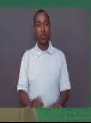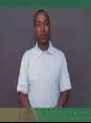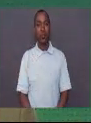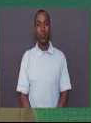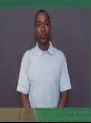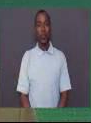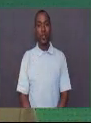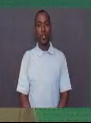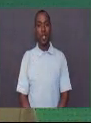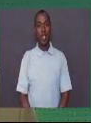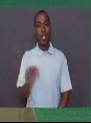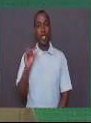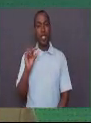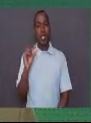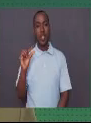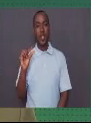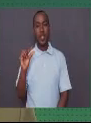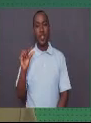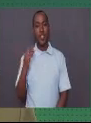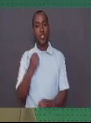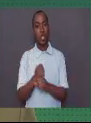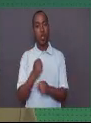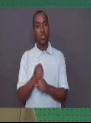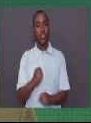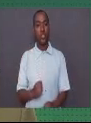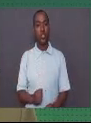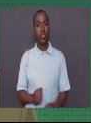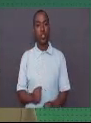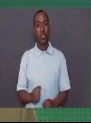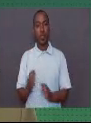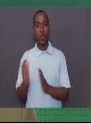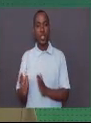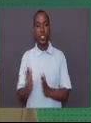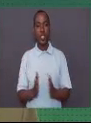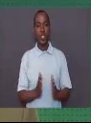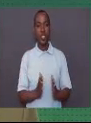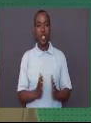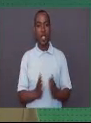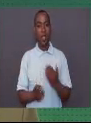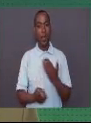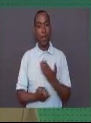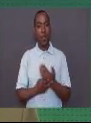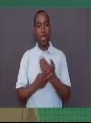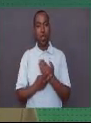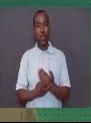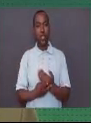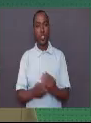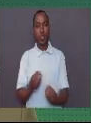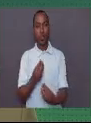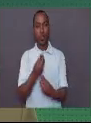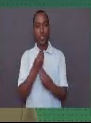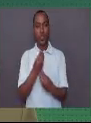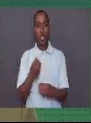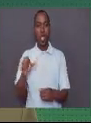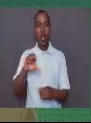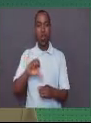Some applications involve making and preserving food and